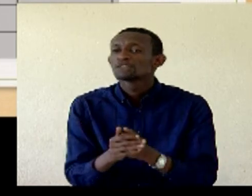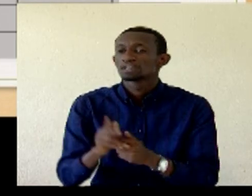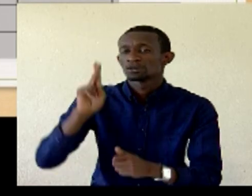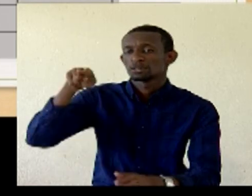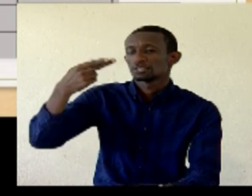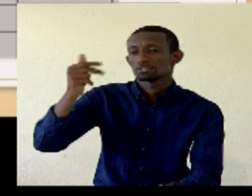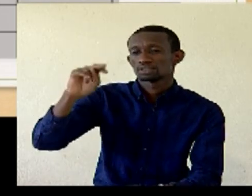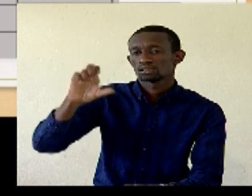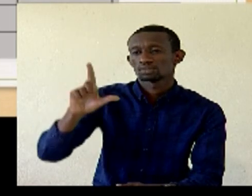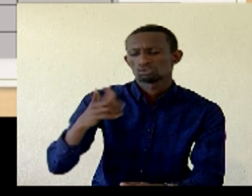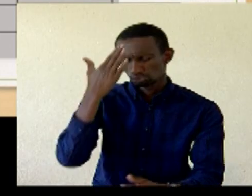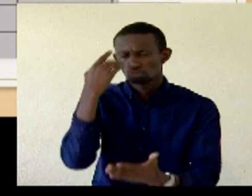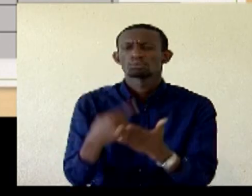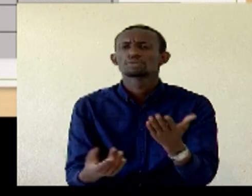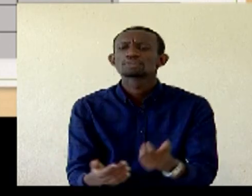phenylamine. So why?